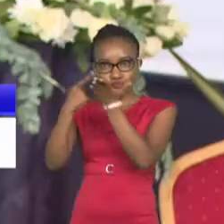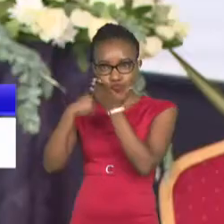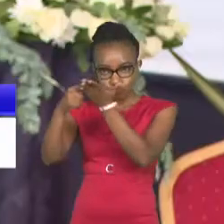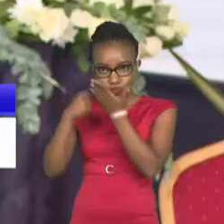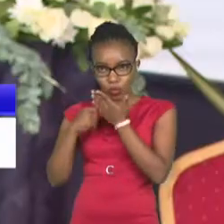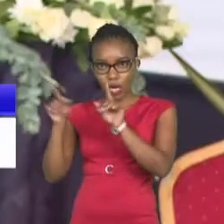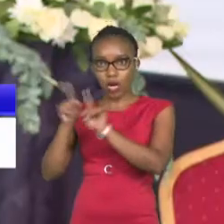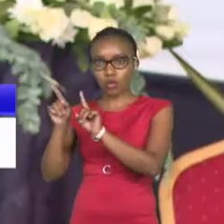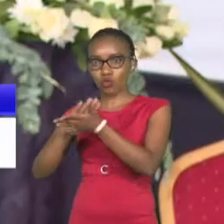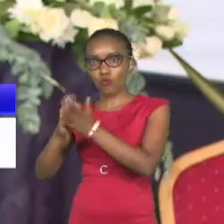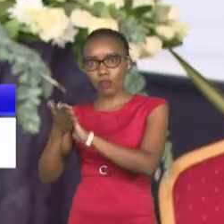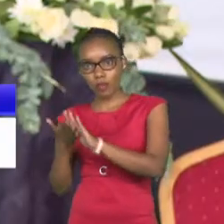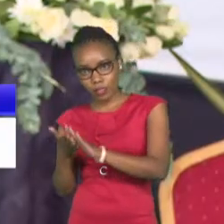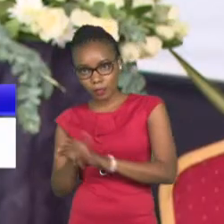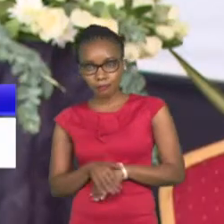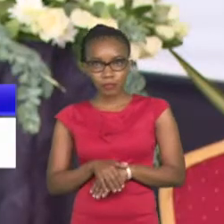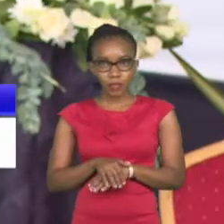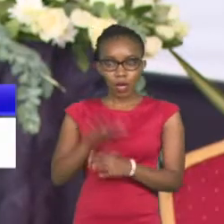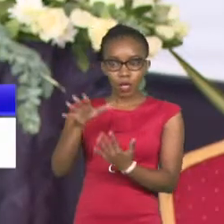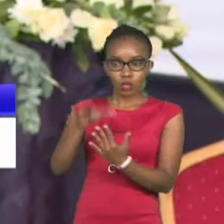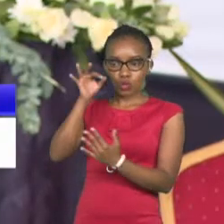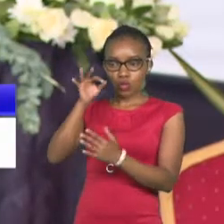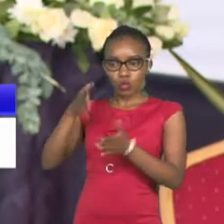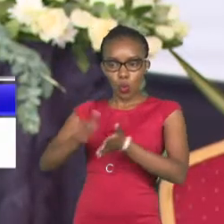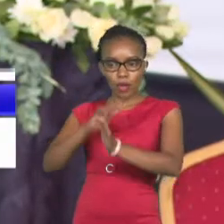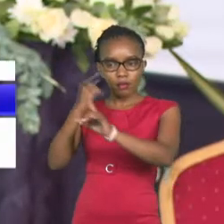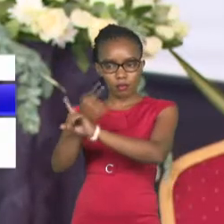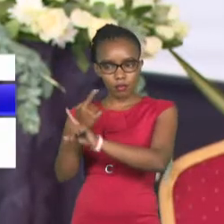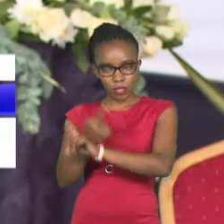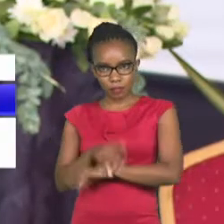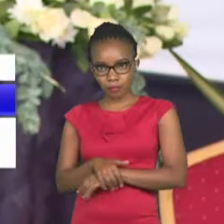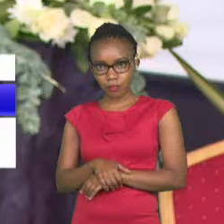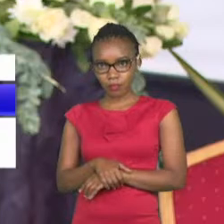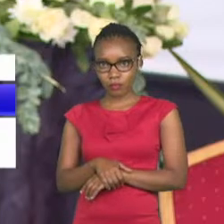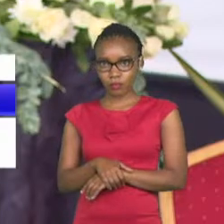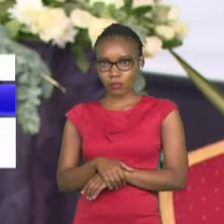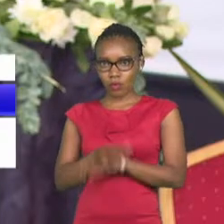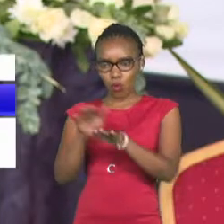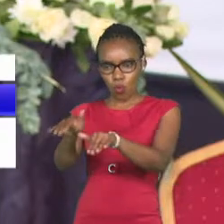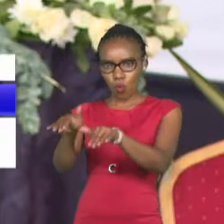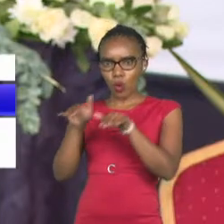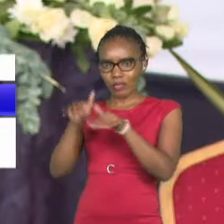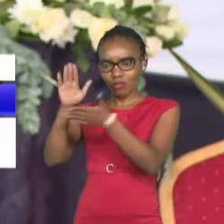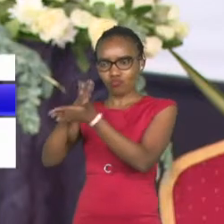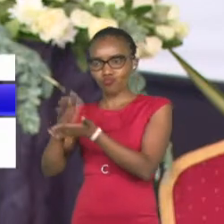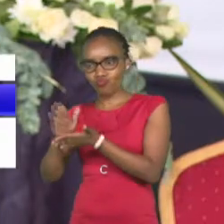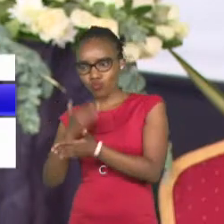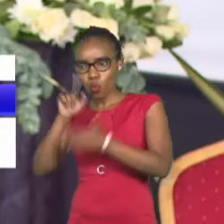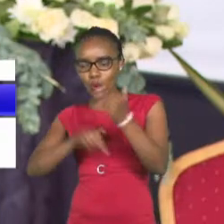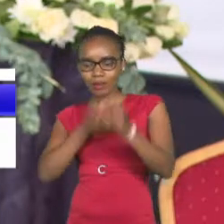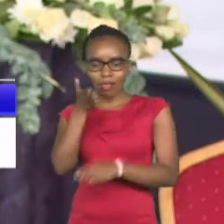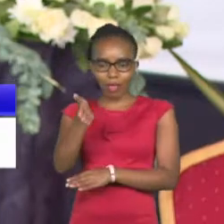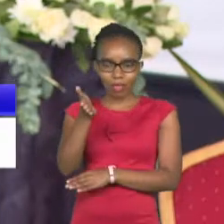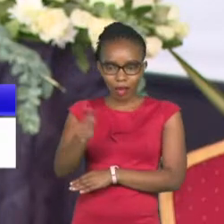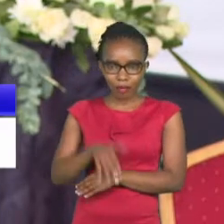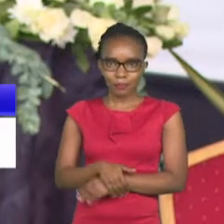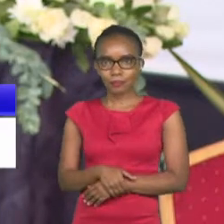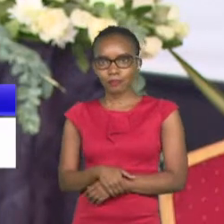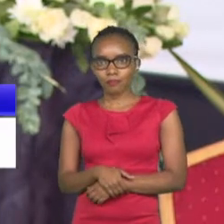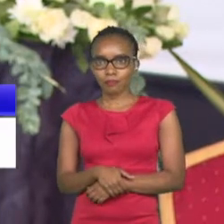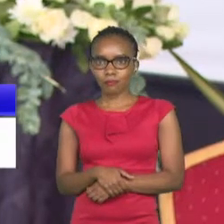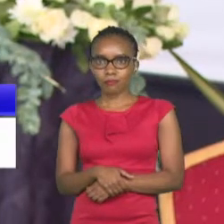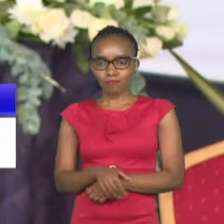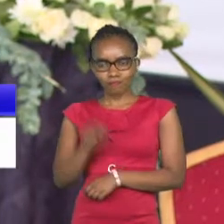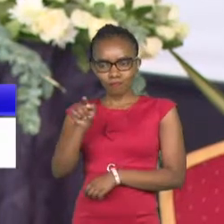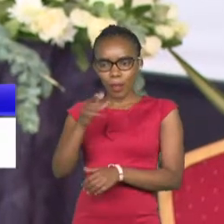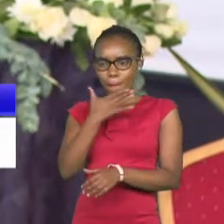forgiveness. He chose a different route, that instead of waiting to share what was there,